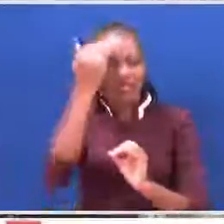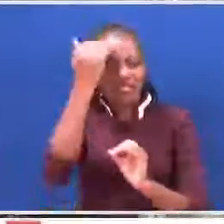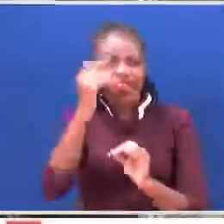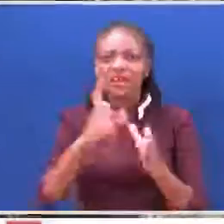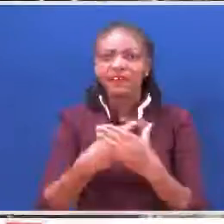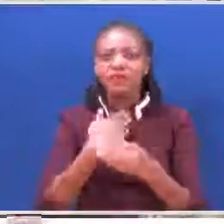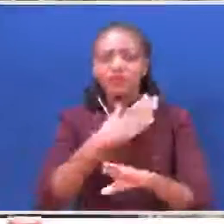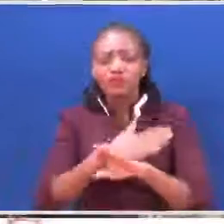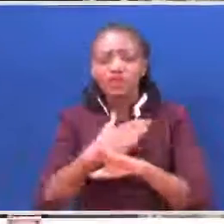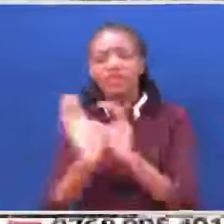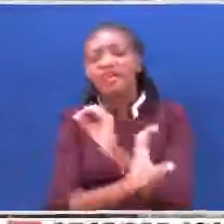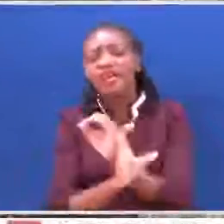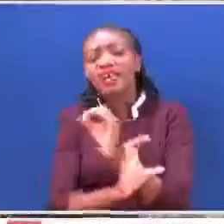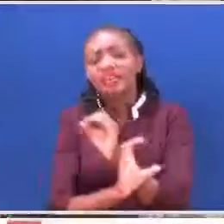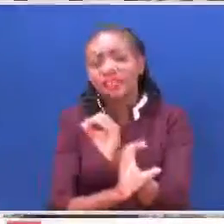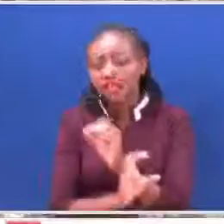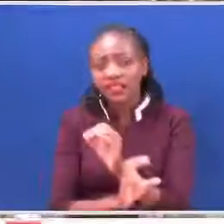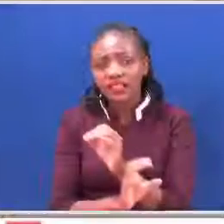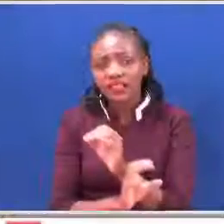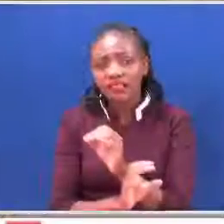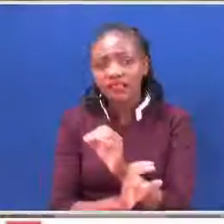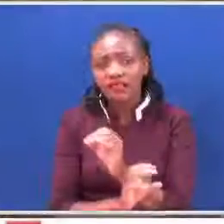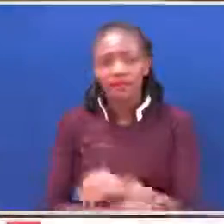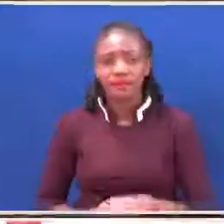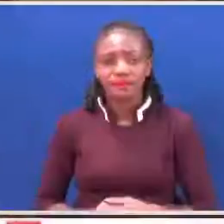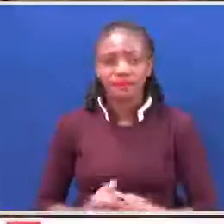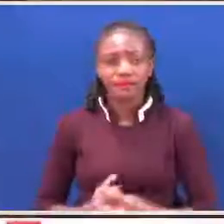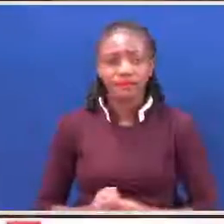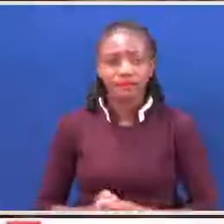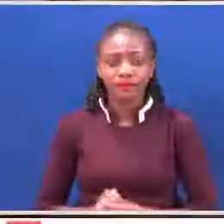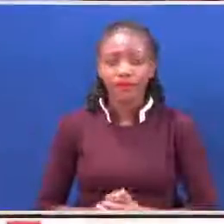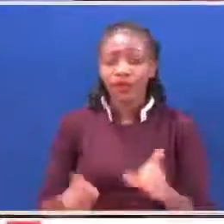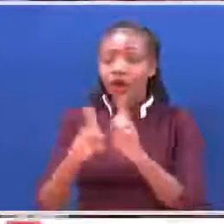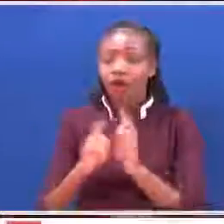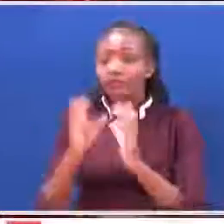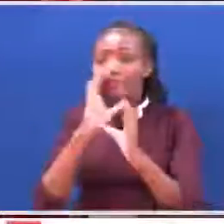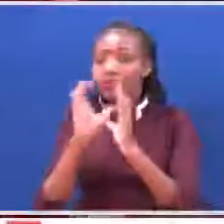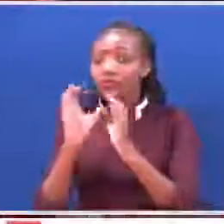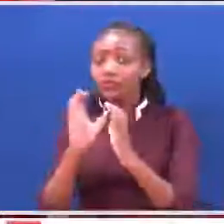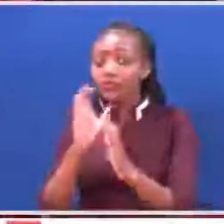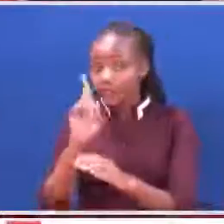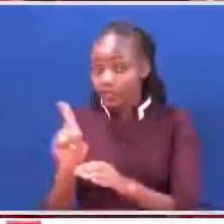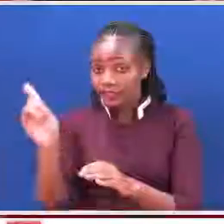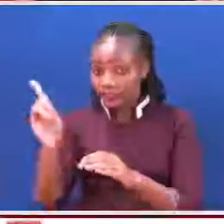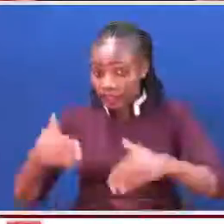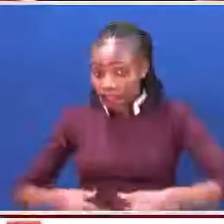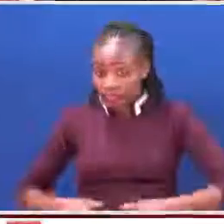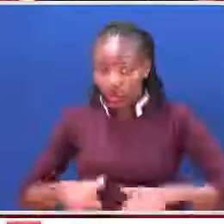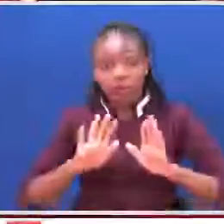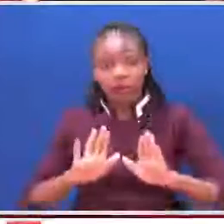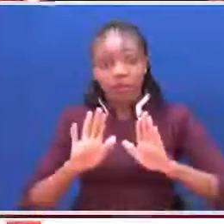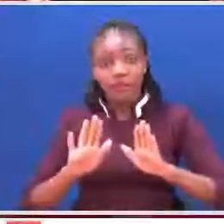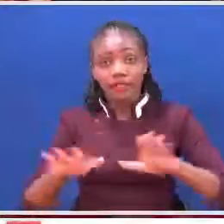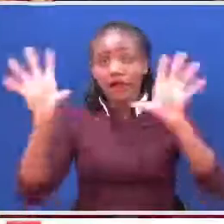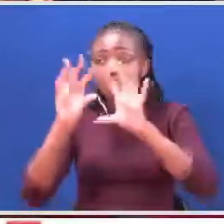back, but he does not know. Speaking at the Kenya Ni Mimi campaign launch, President Uhuru